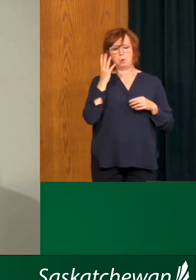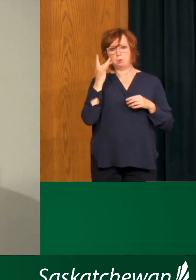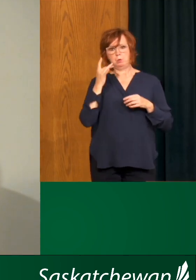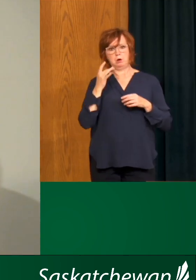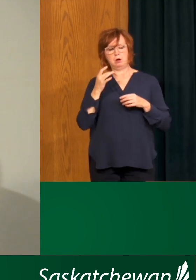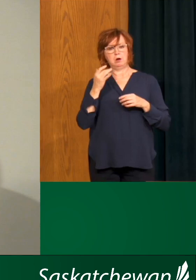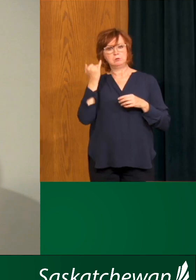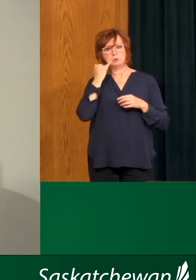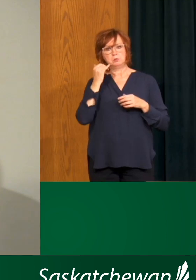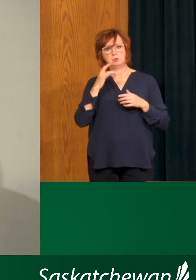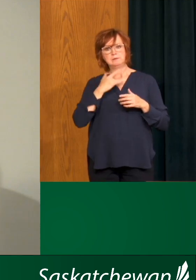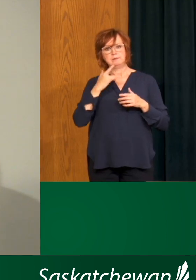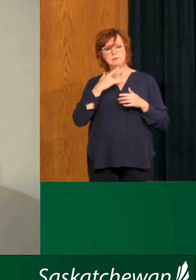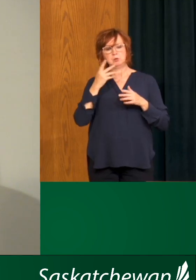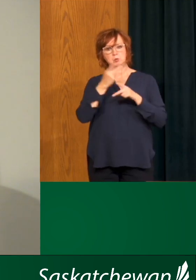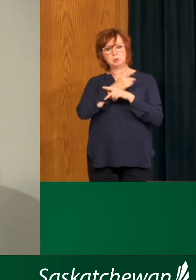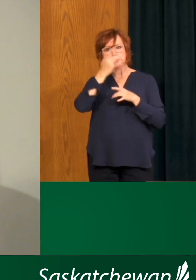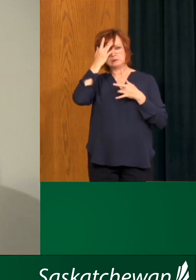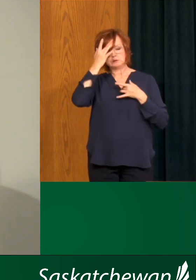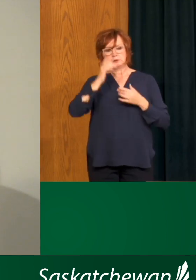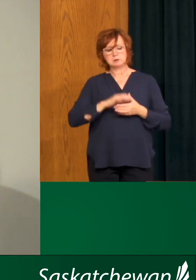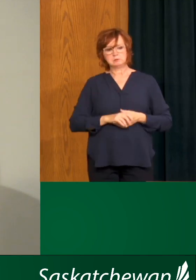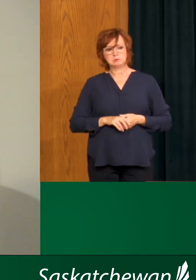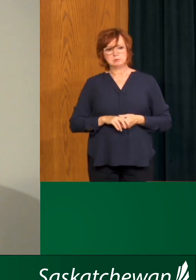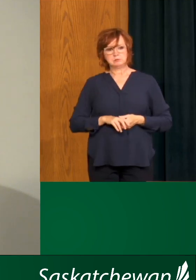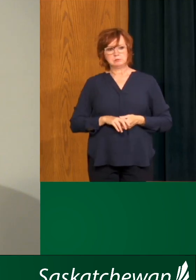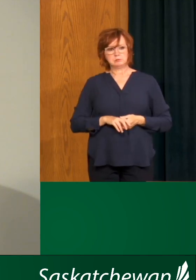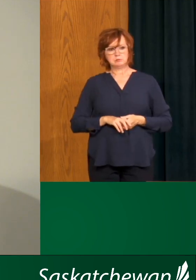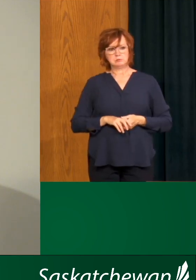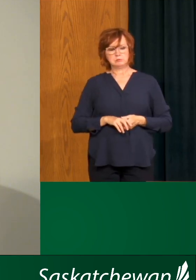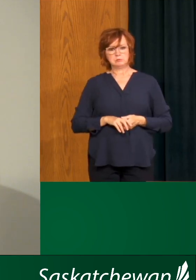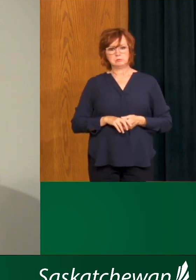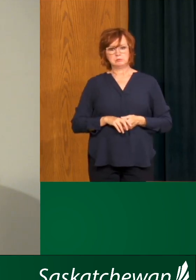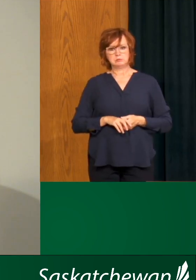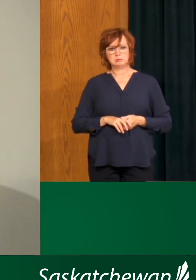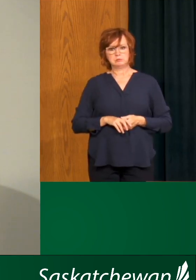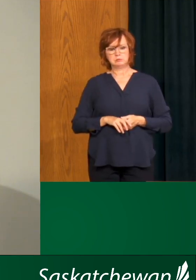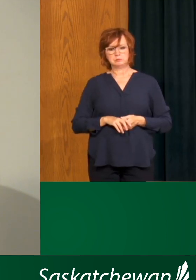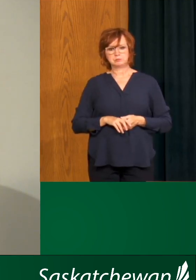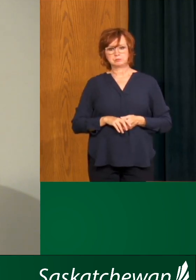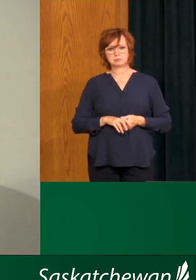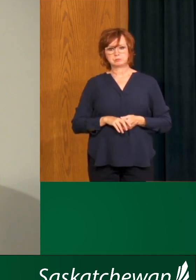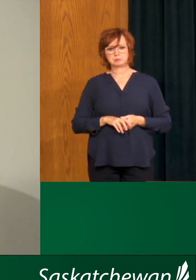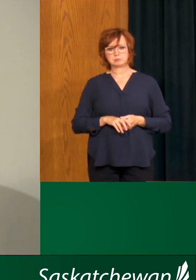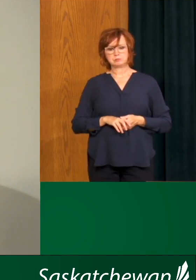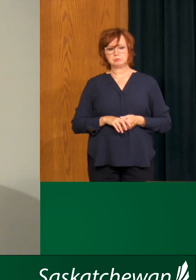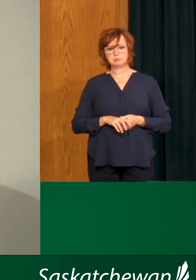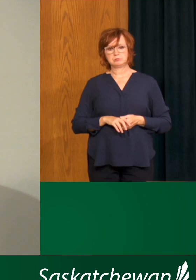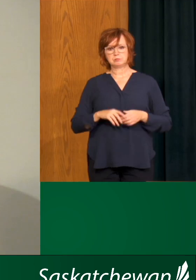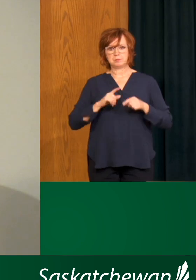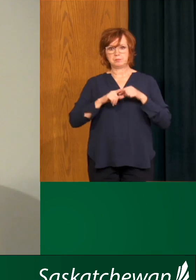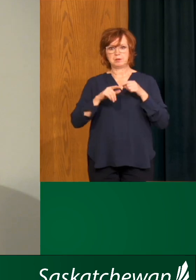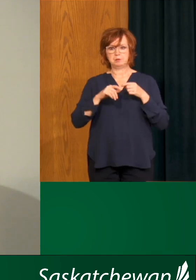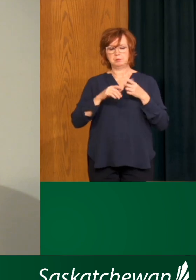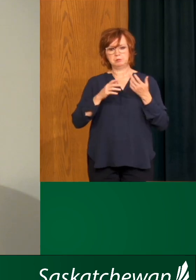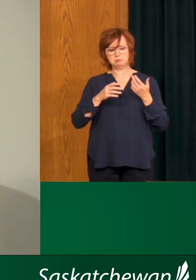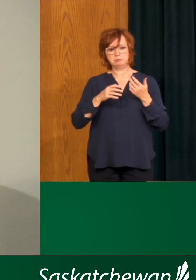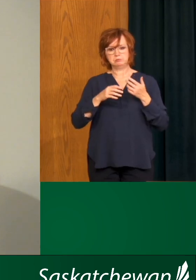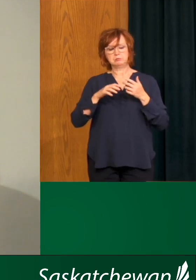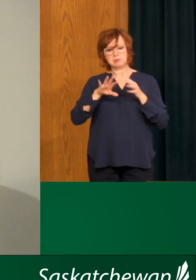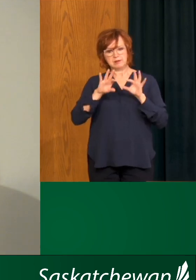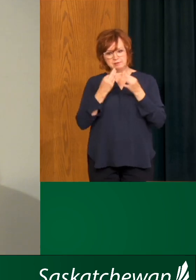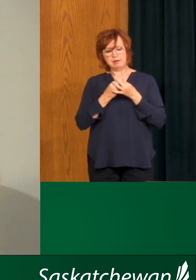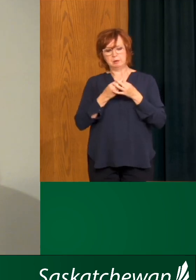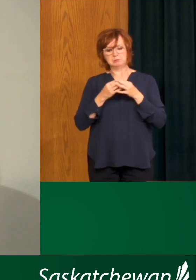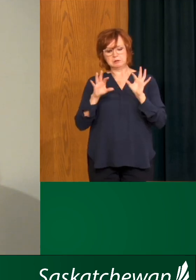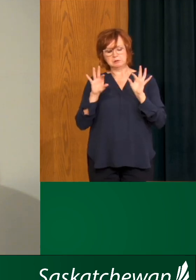health based on how far you have to travel and how safely you can do that if you're, for example, a close contact. But and we